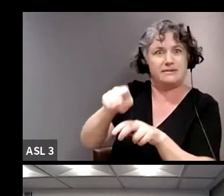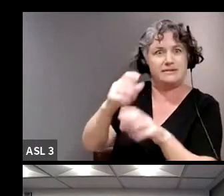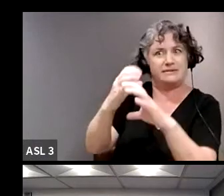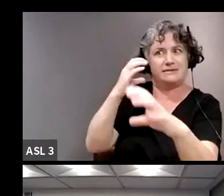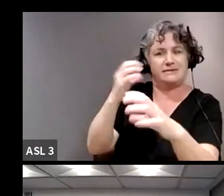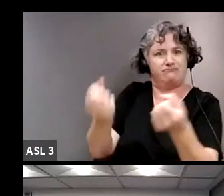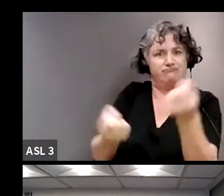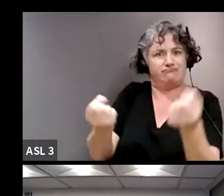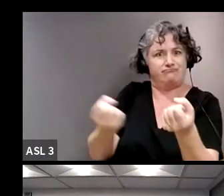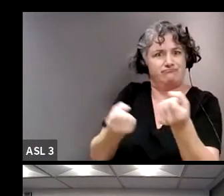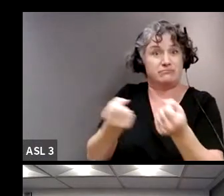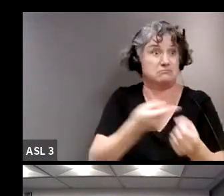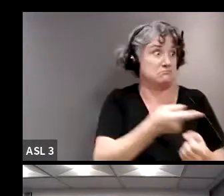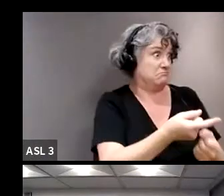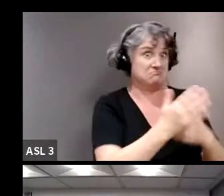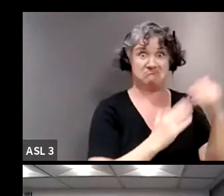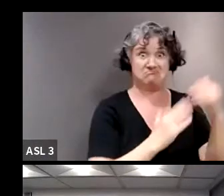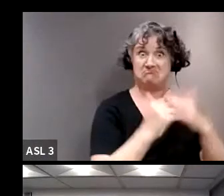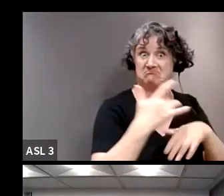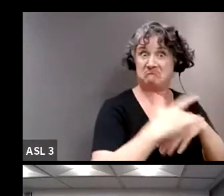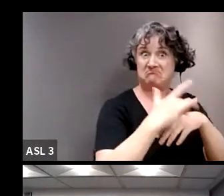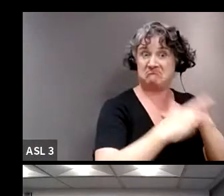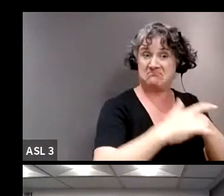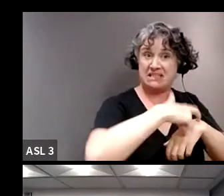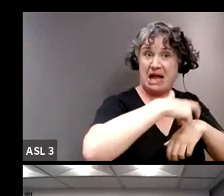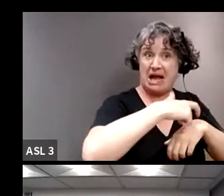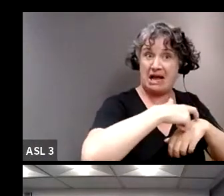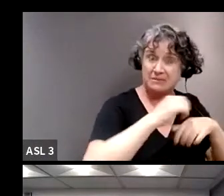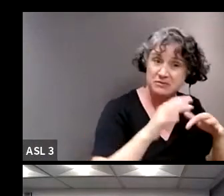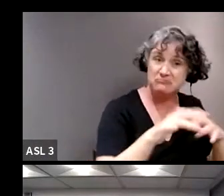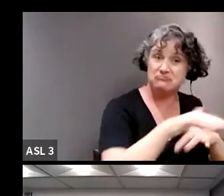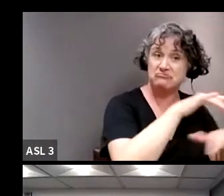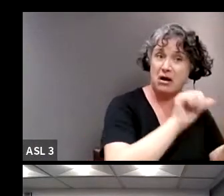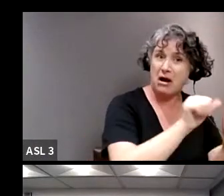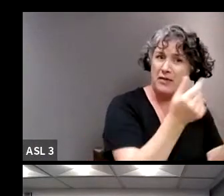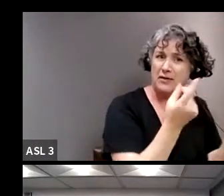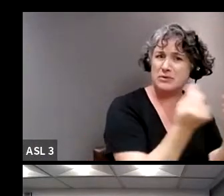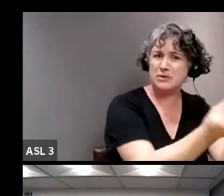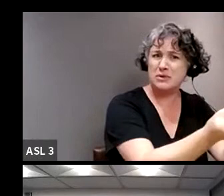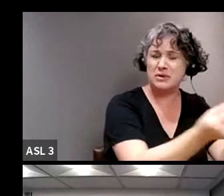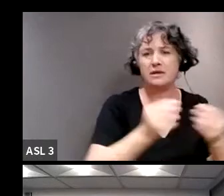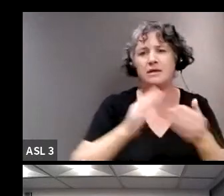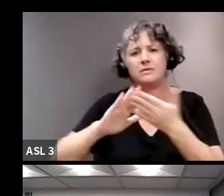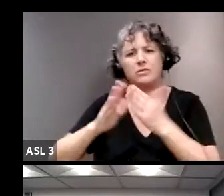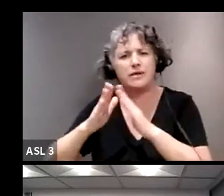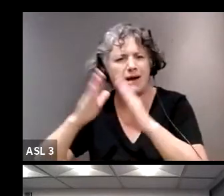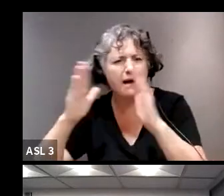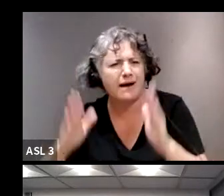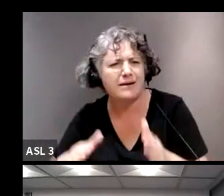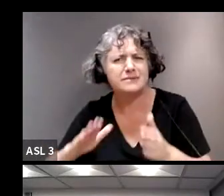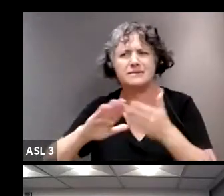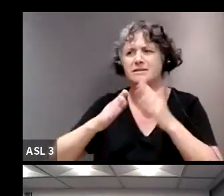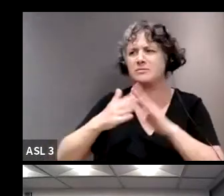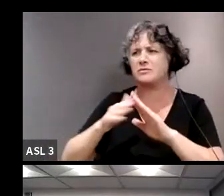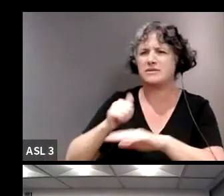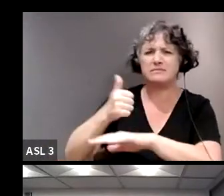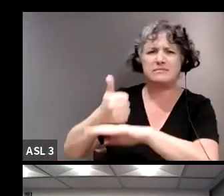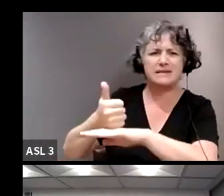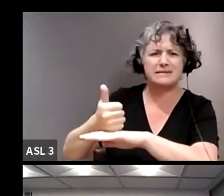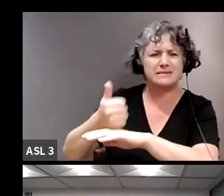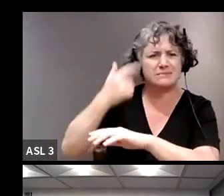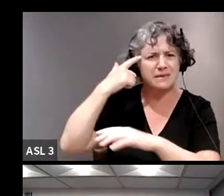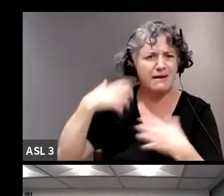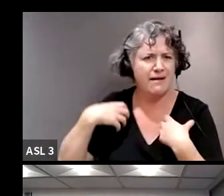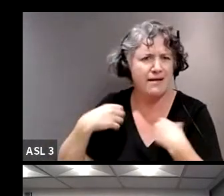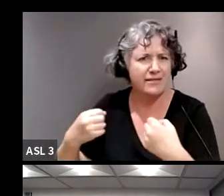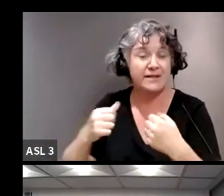officers for other tasks similar things can be said about investments in community houses and community-based mental health today it was asked